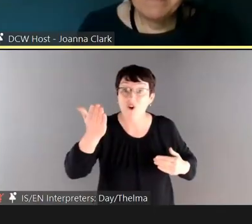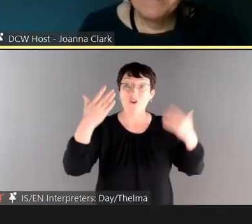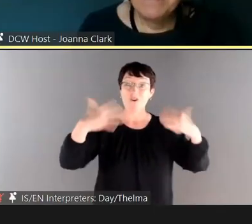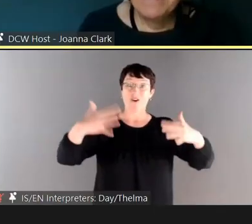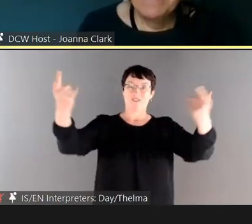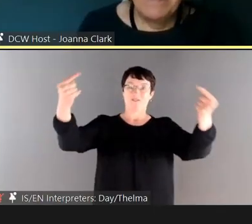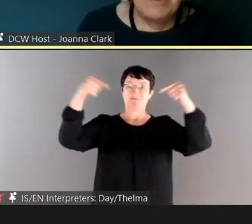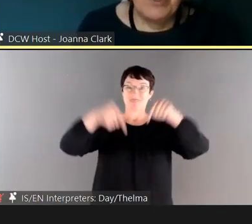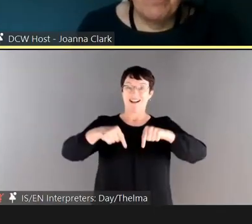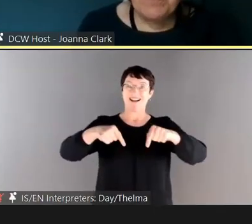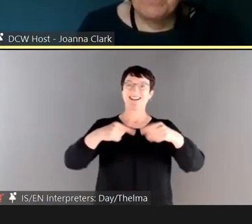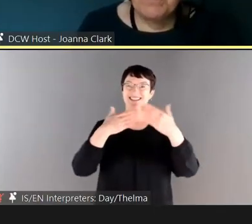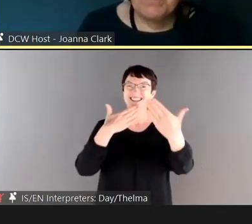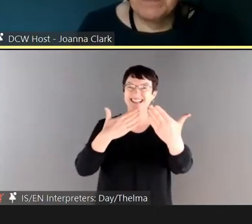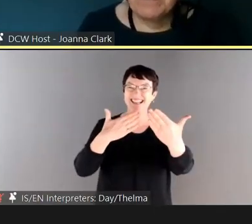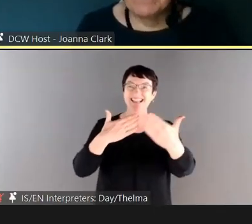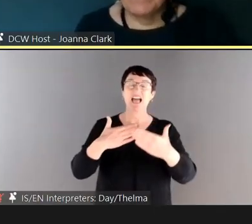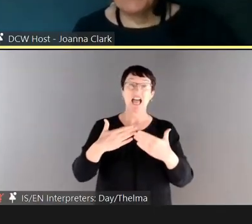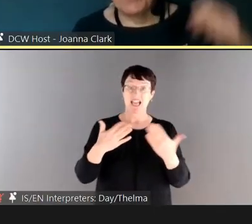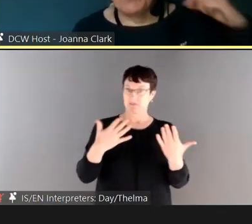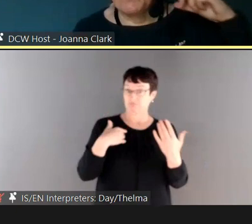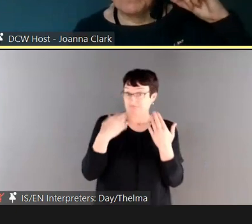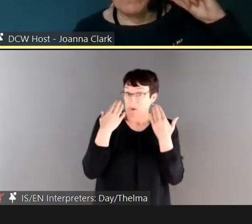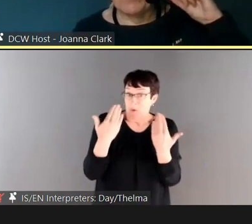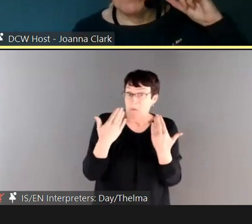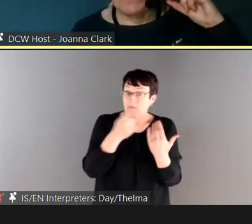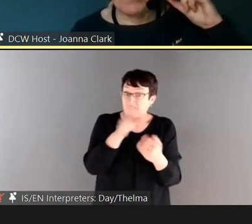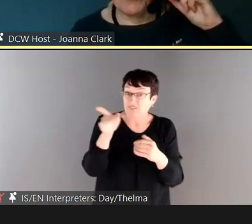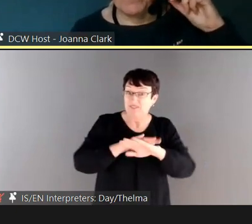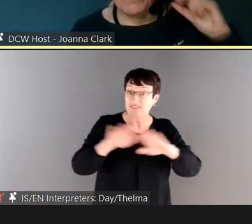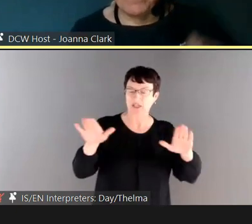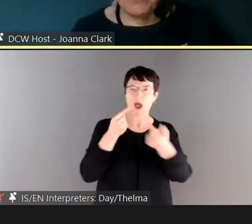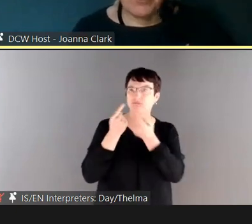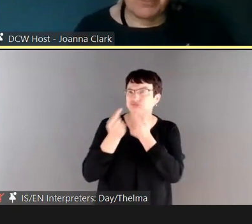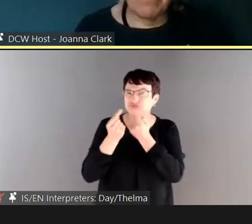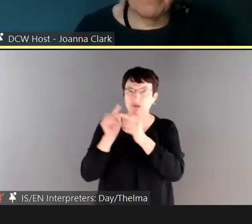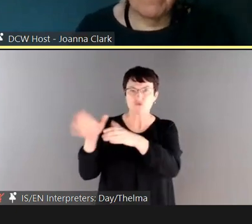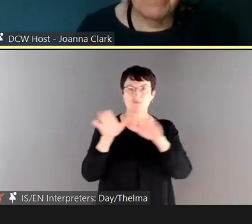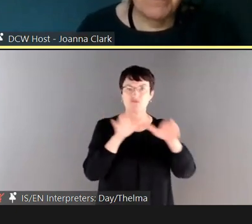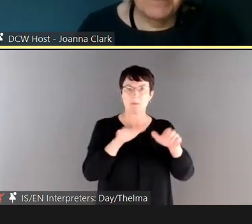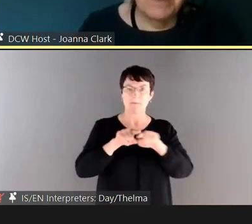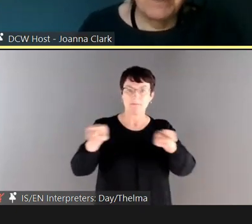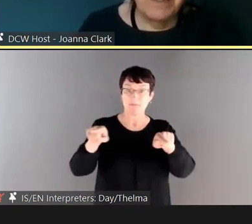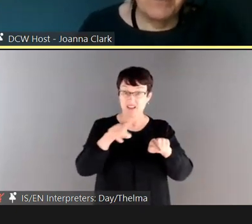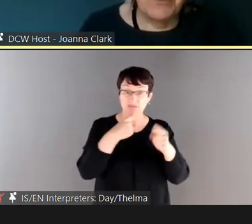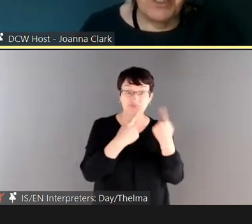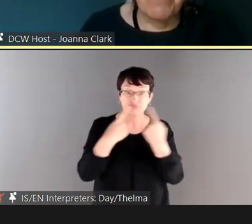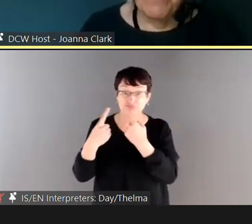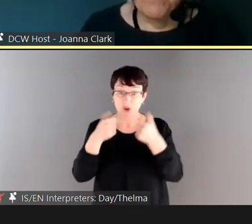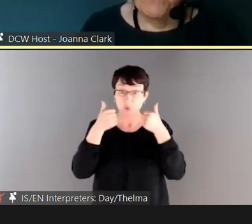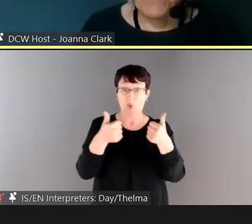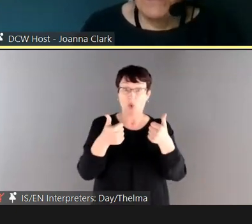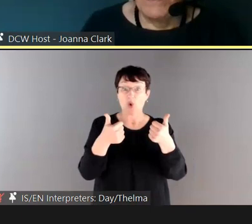Back. I hope you all had some time to have some discussion in the recording stopped in the